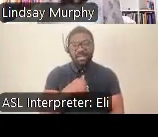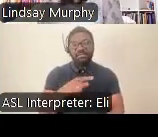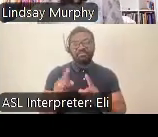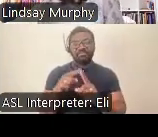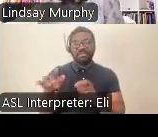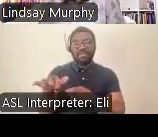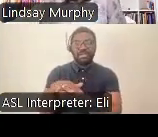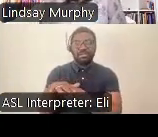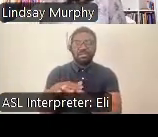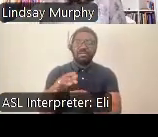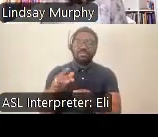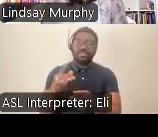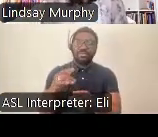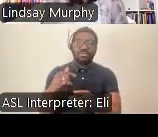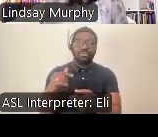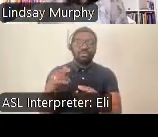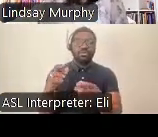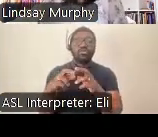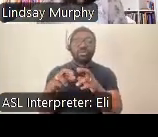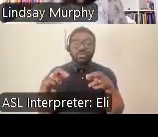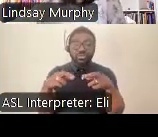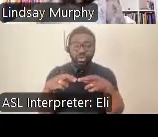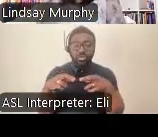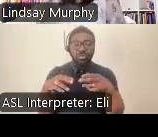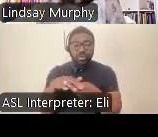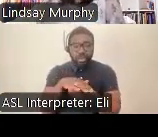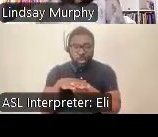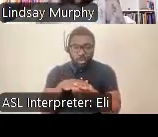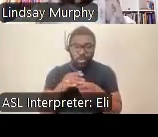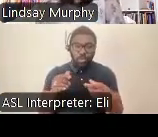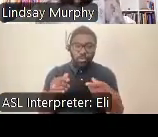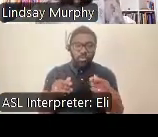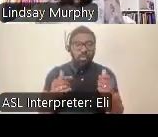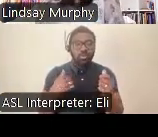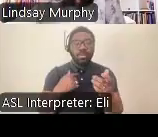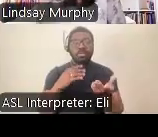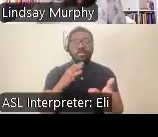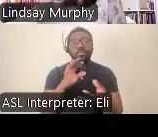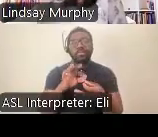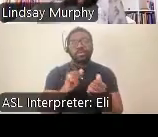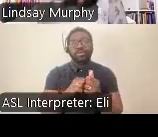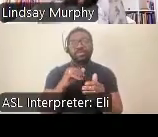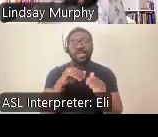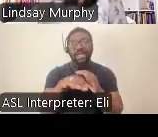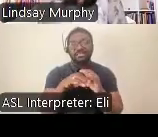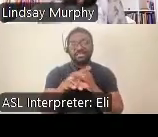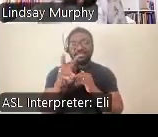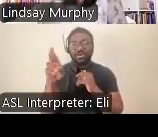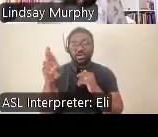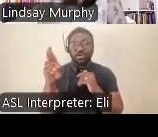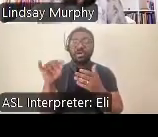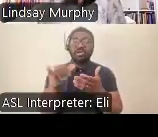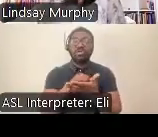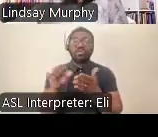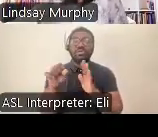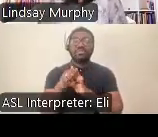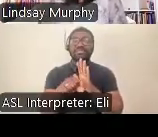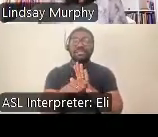partnered regionally. We've done local events. We partner a lot with Access VR, so New York State Vocational